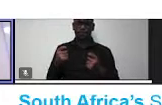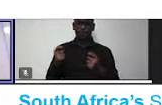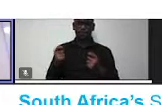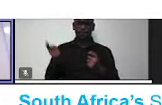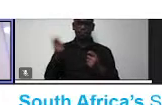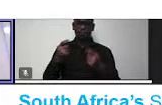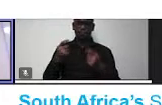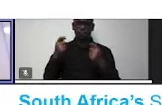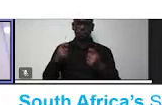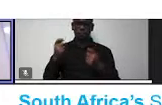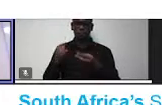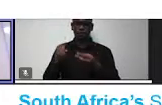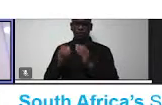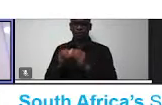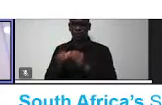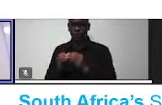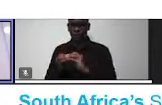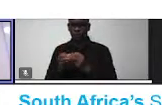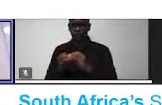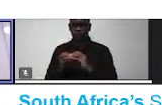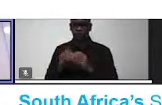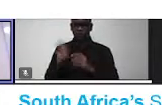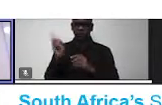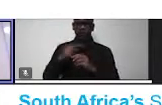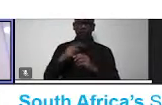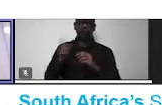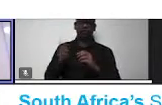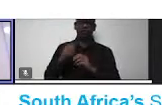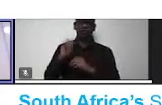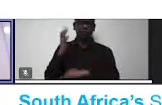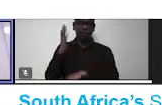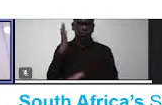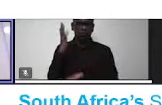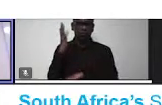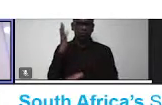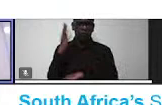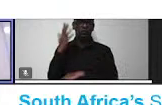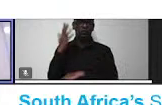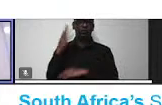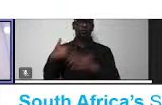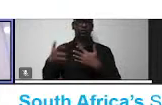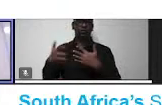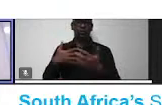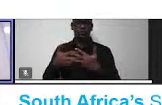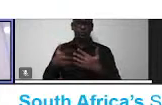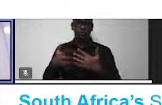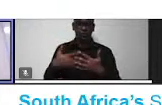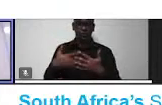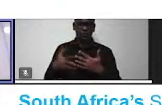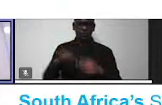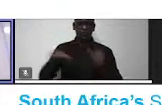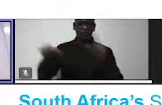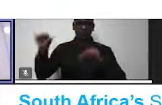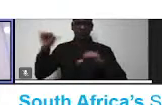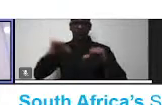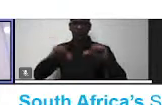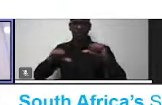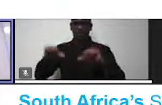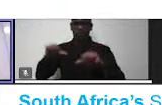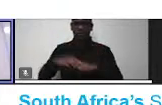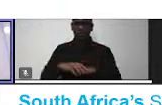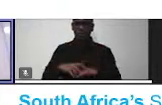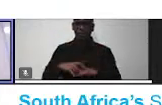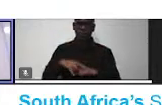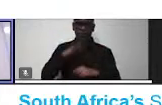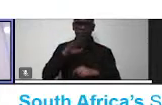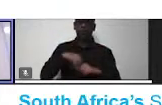Manufacturing products, forest products, textiles and apparel, and chemicals. And what's also important to take into account is some of